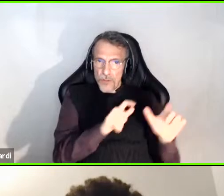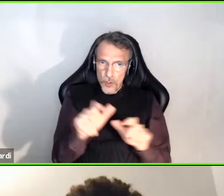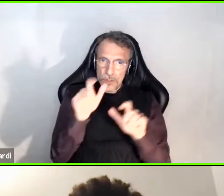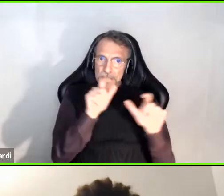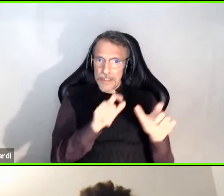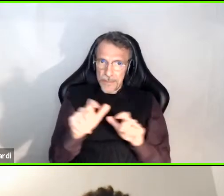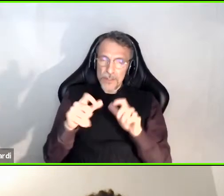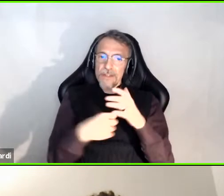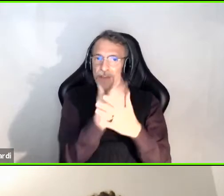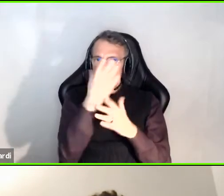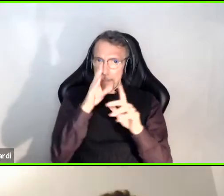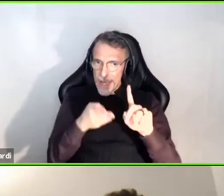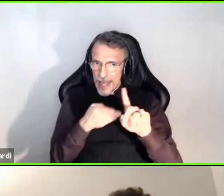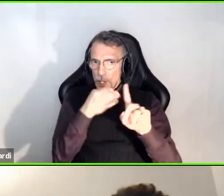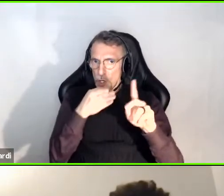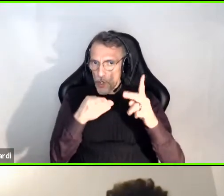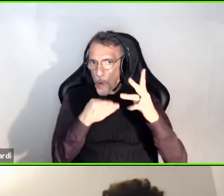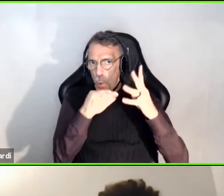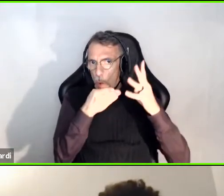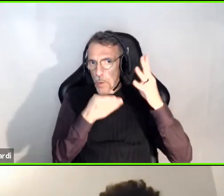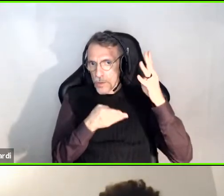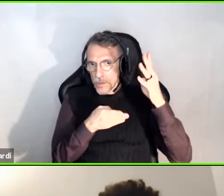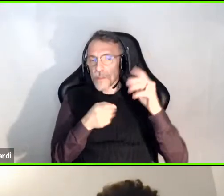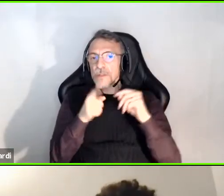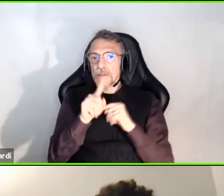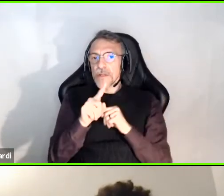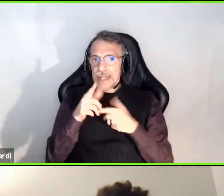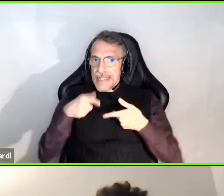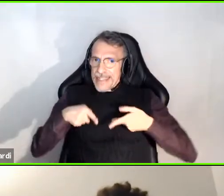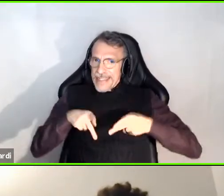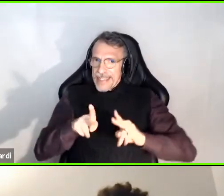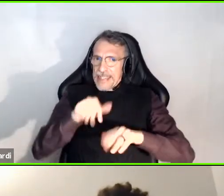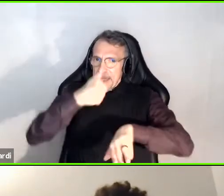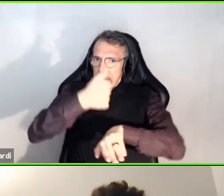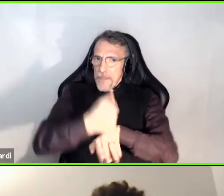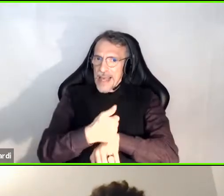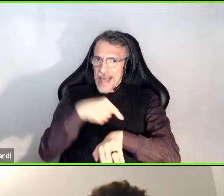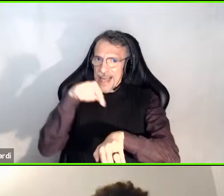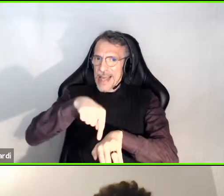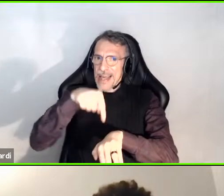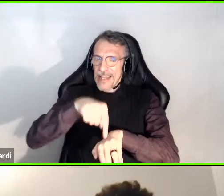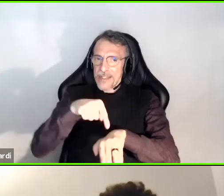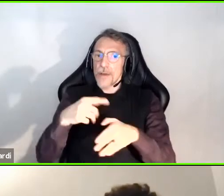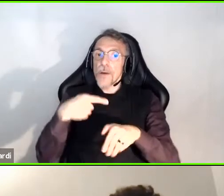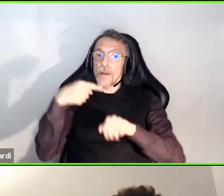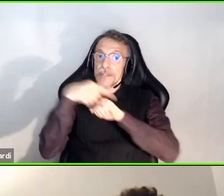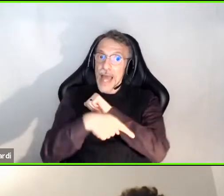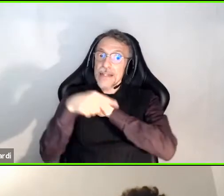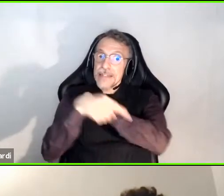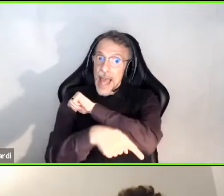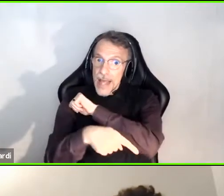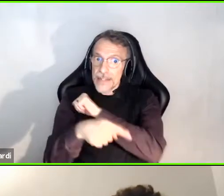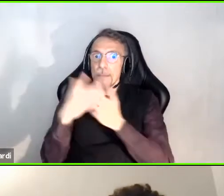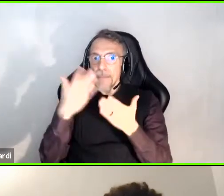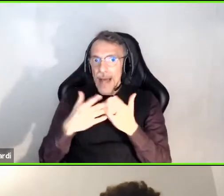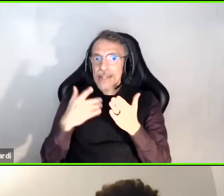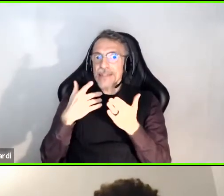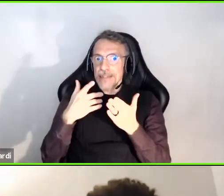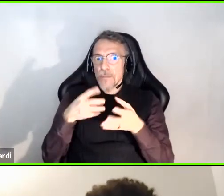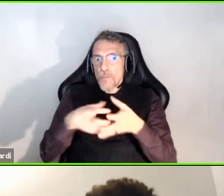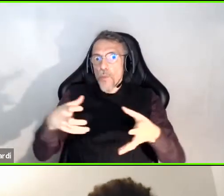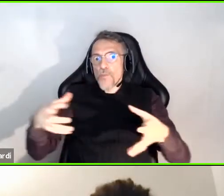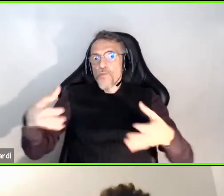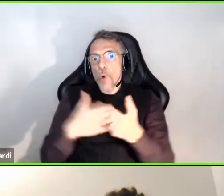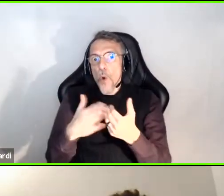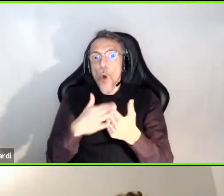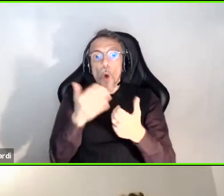development goals, is really based on a system where, you know, more and more debt has to be generated on top of already existing